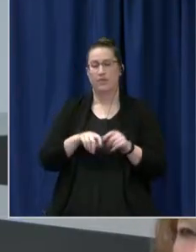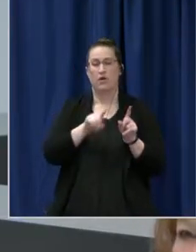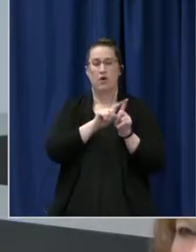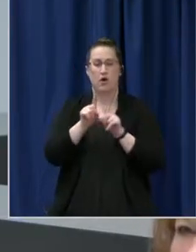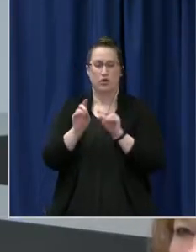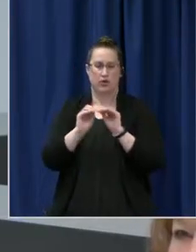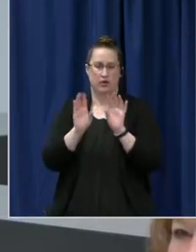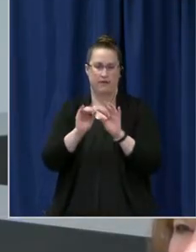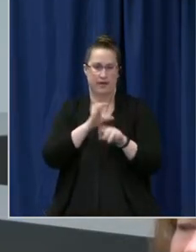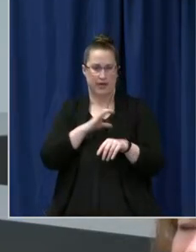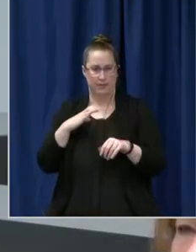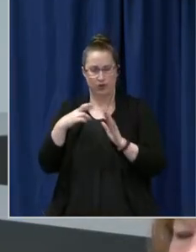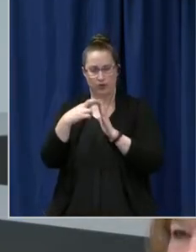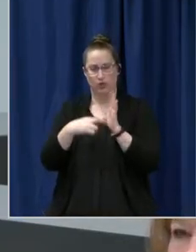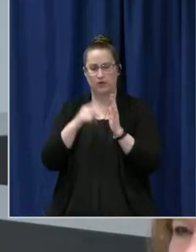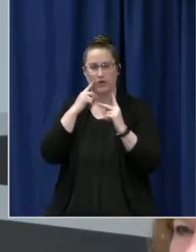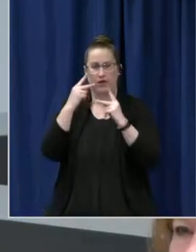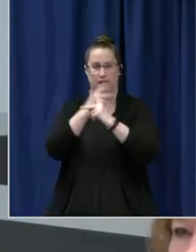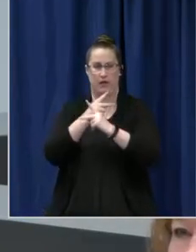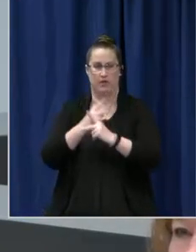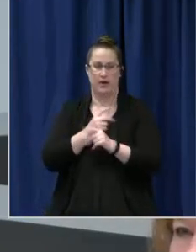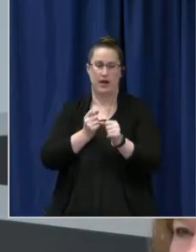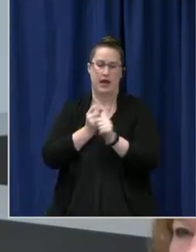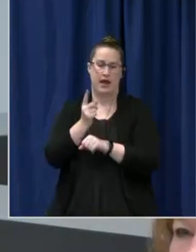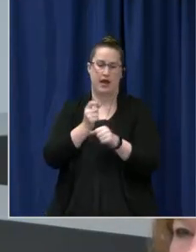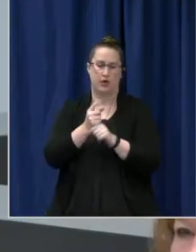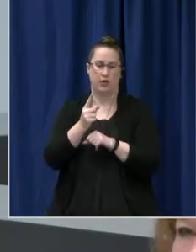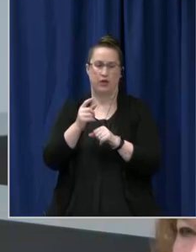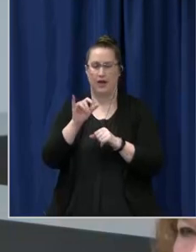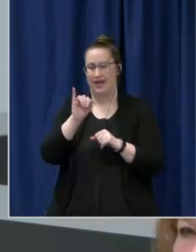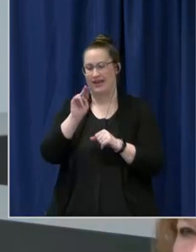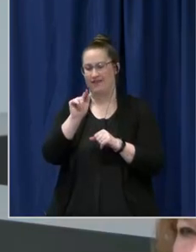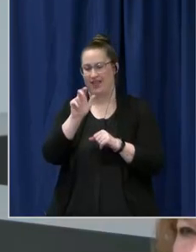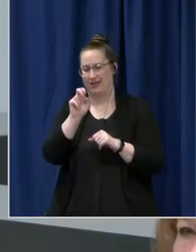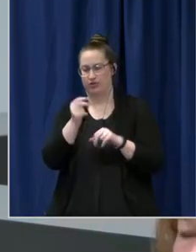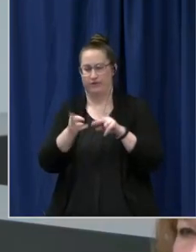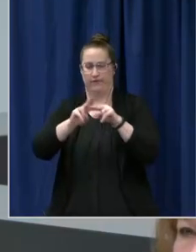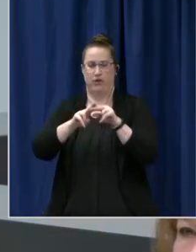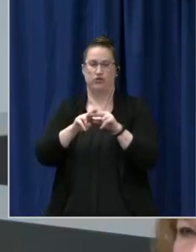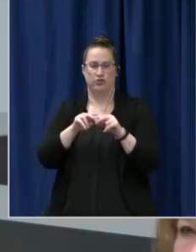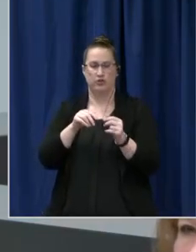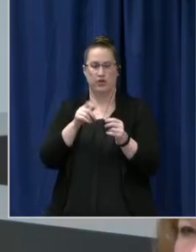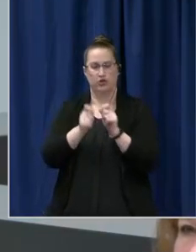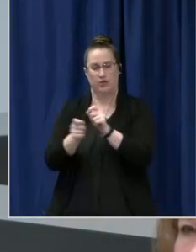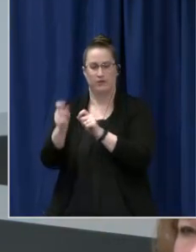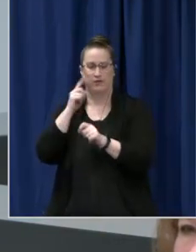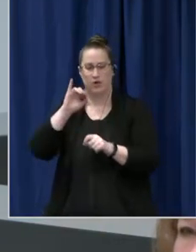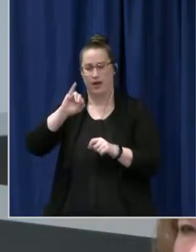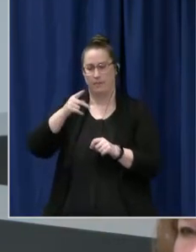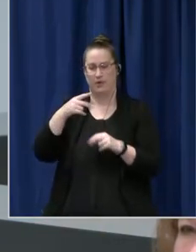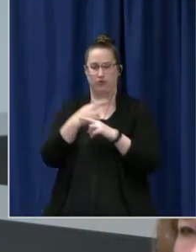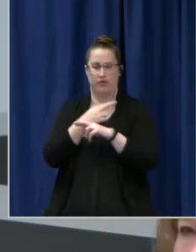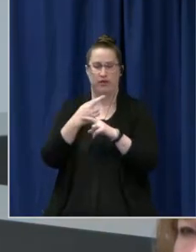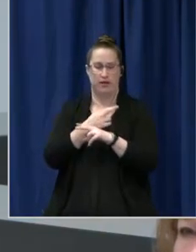the commission rules for calculating the annual inflation adjustment for IP relay compensation.